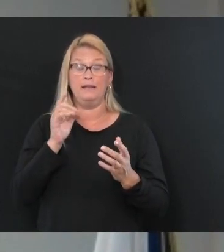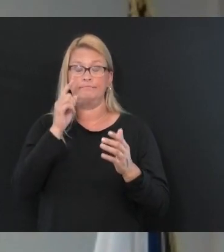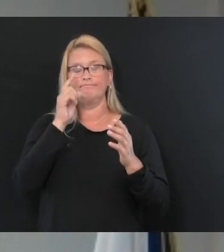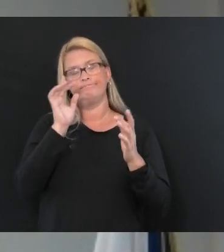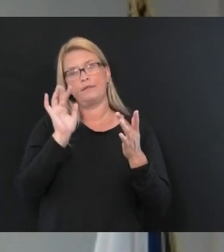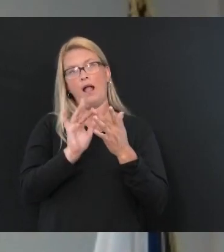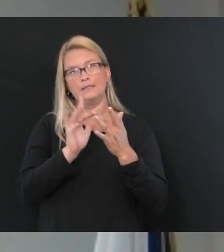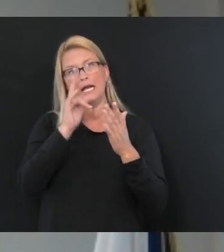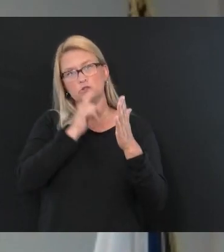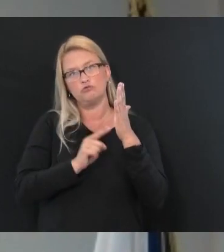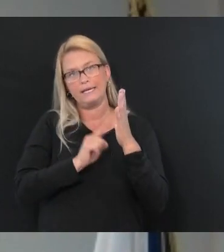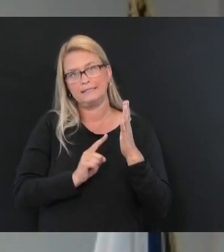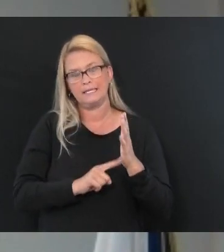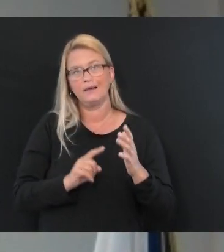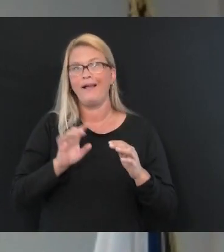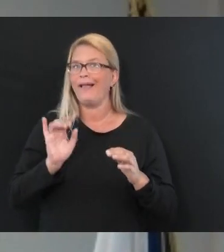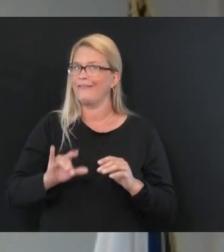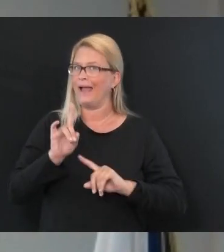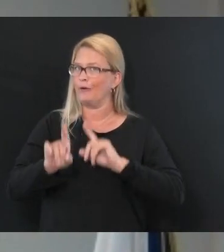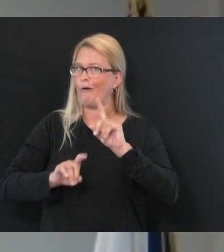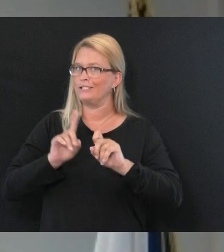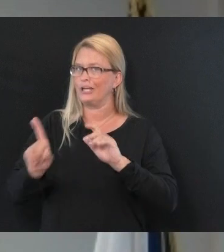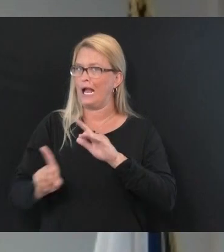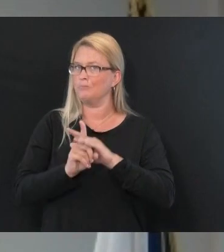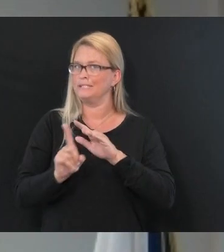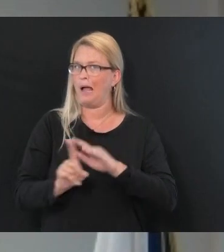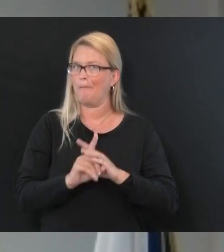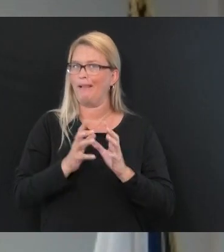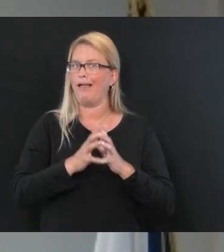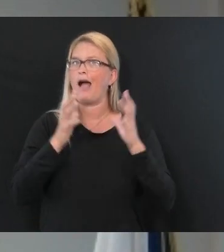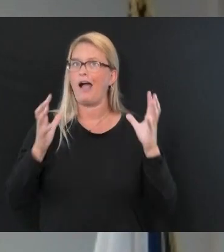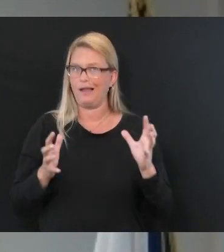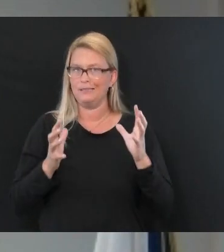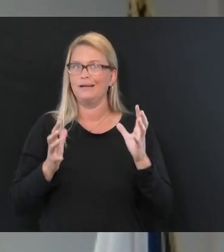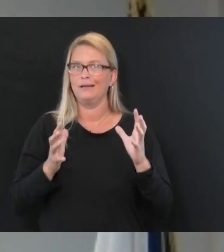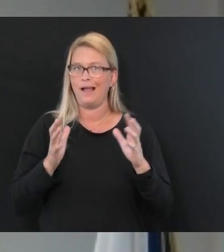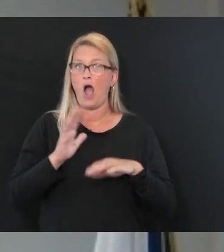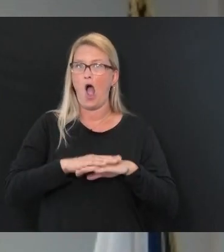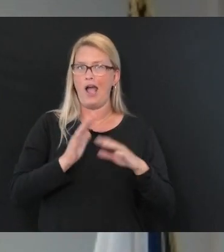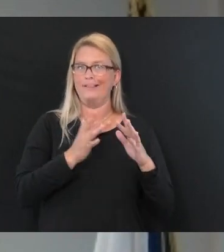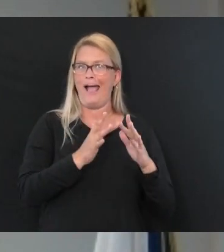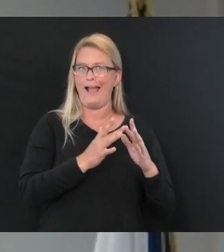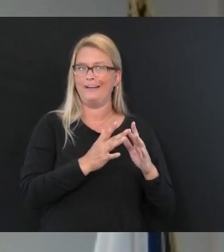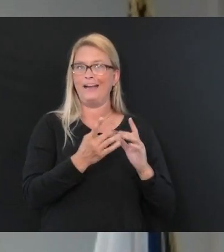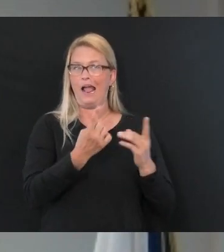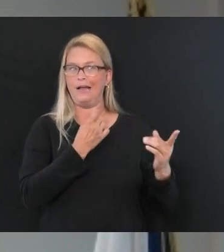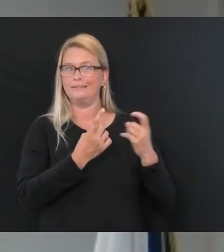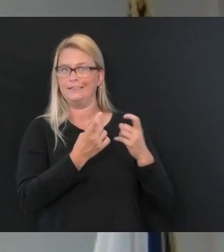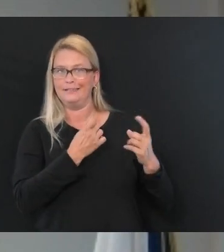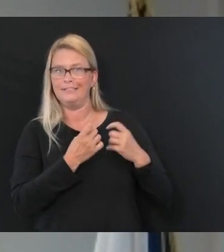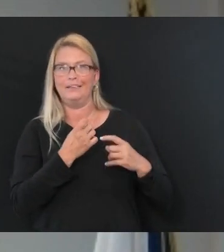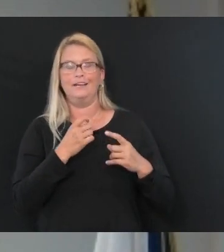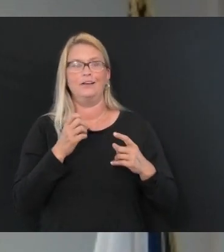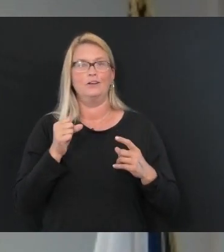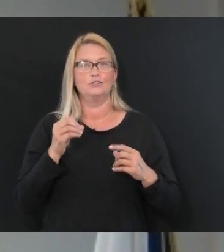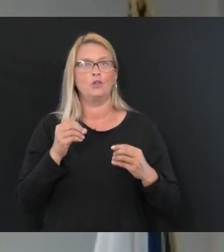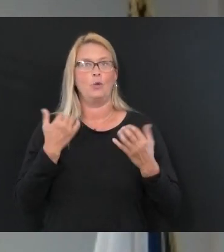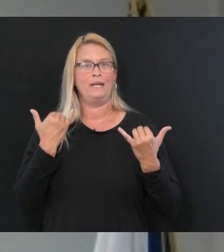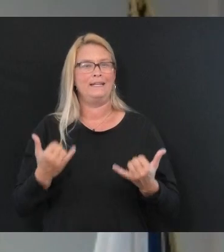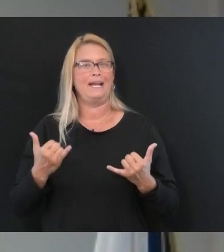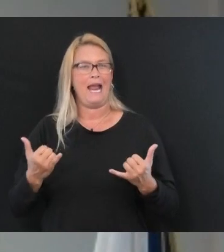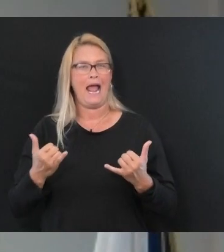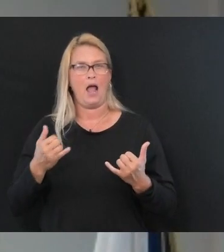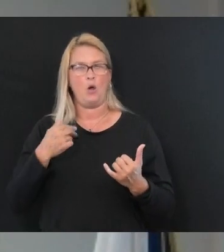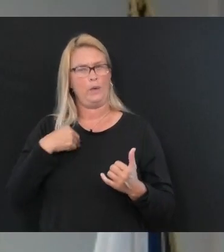But those questions do come up a lot online to us personally, but we do have a guideline that's written out. We've reread